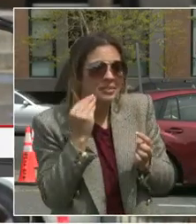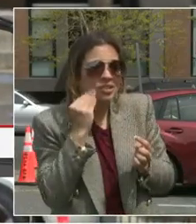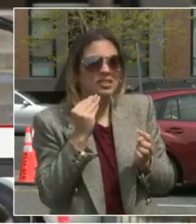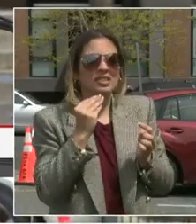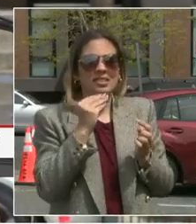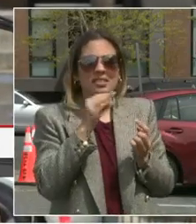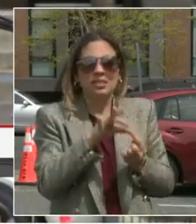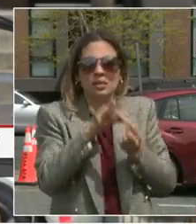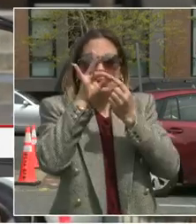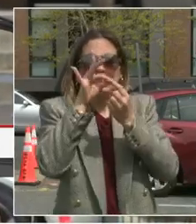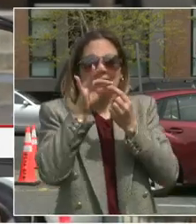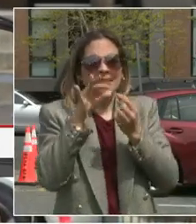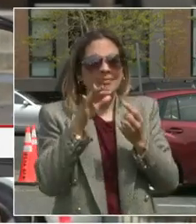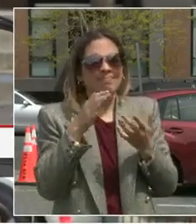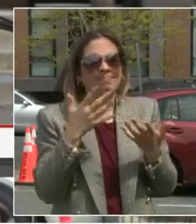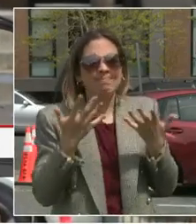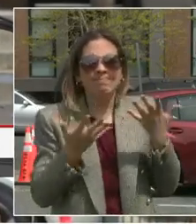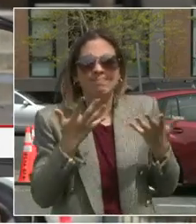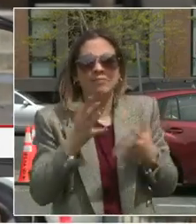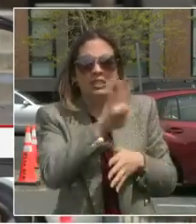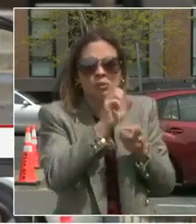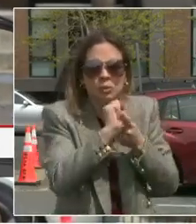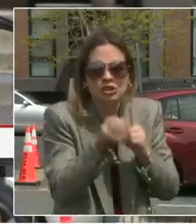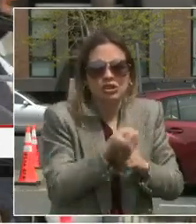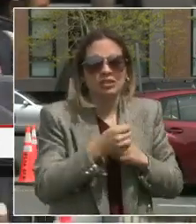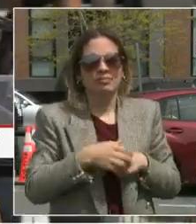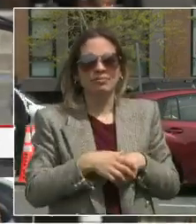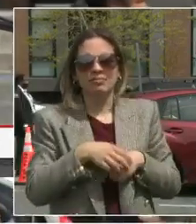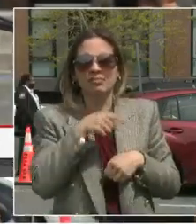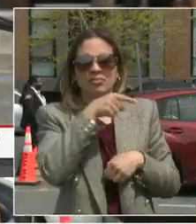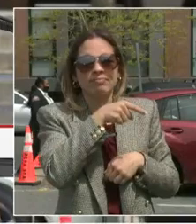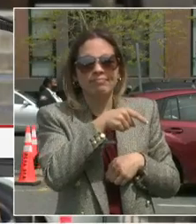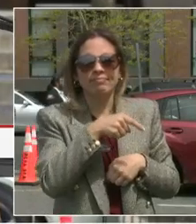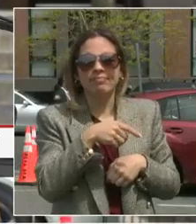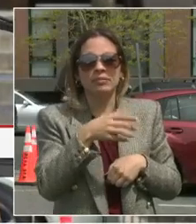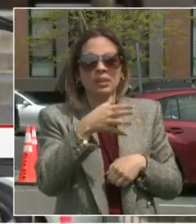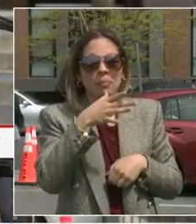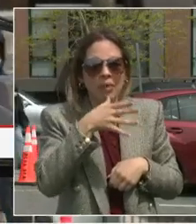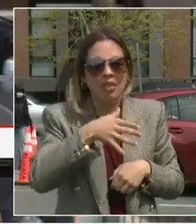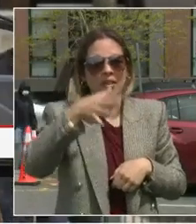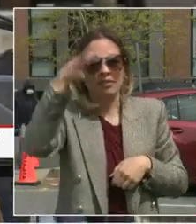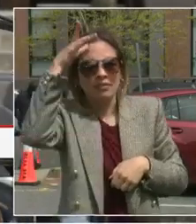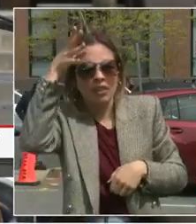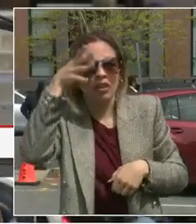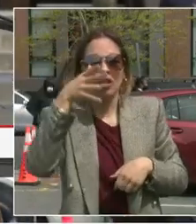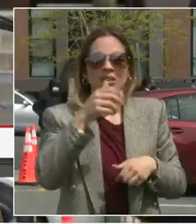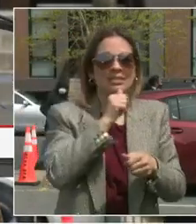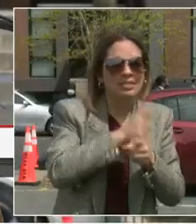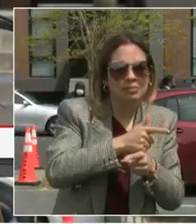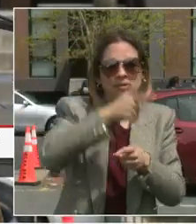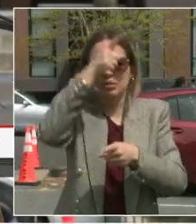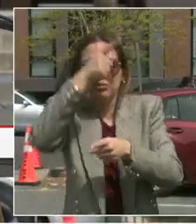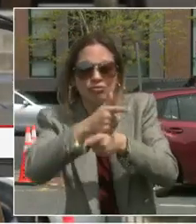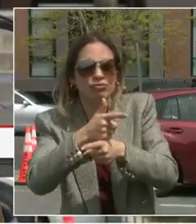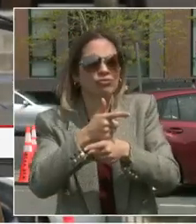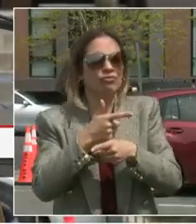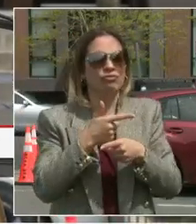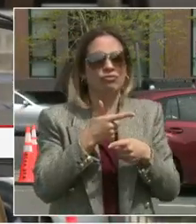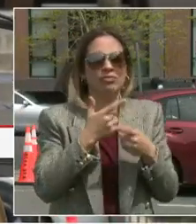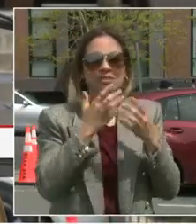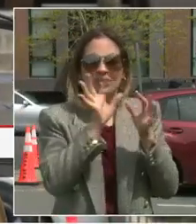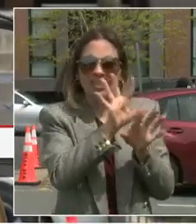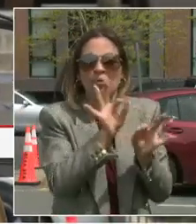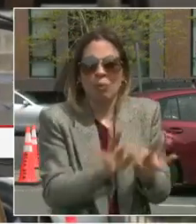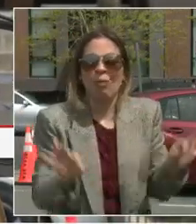somebody's son or daughter, brother or sister, and is worthy and deserves the